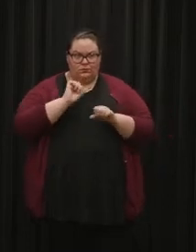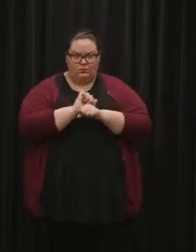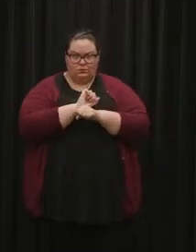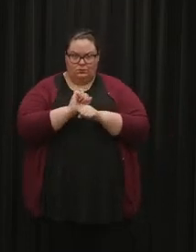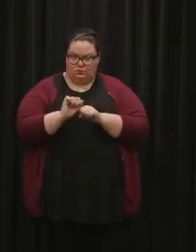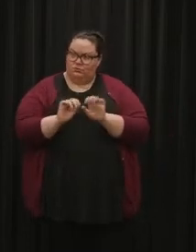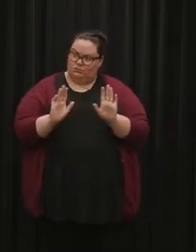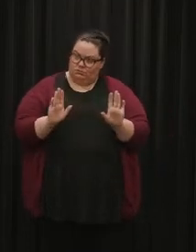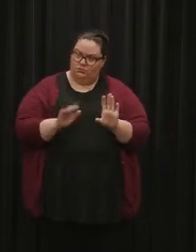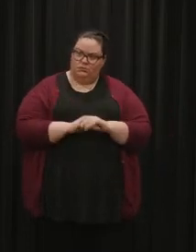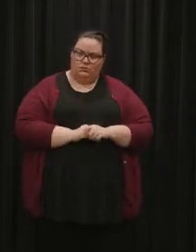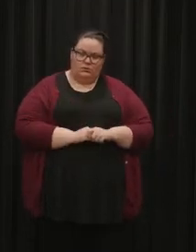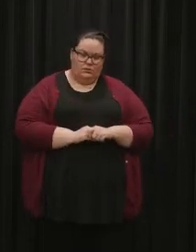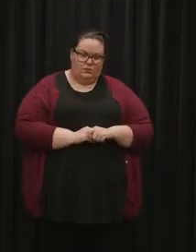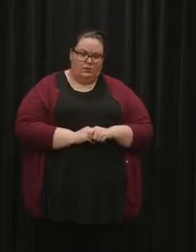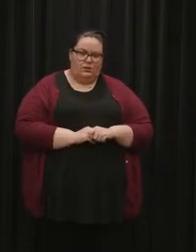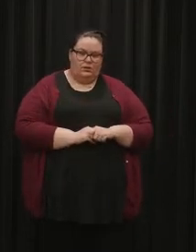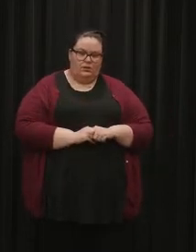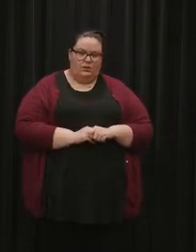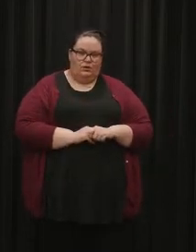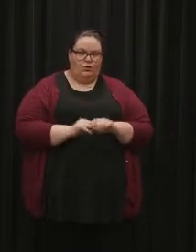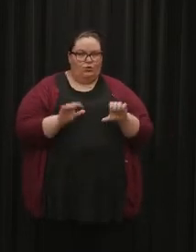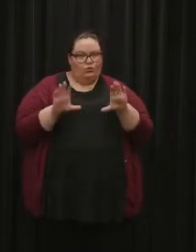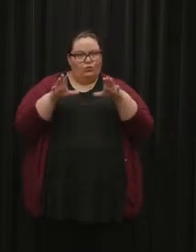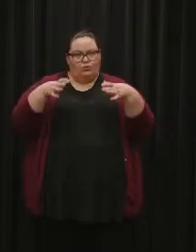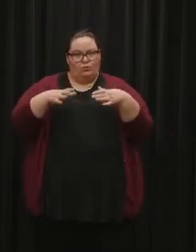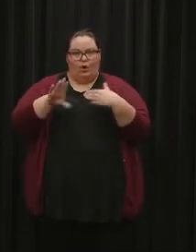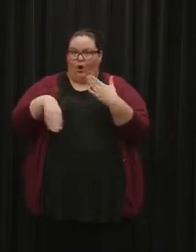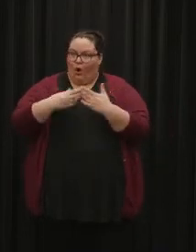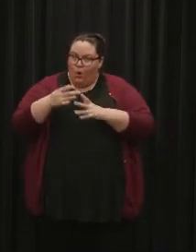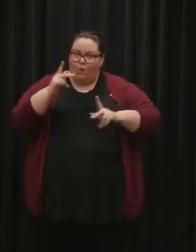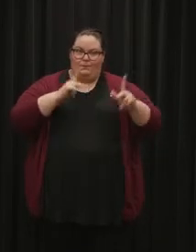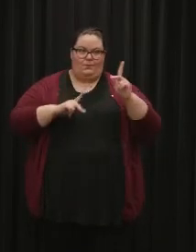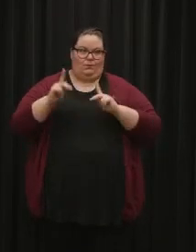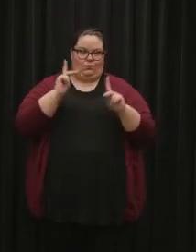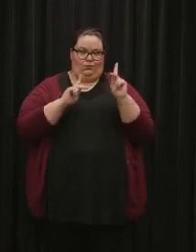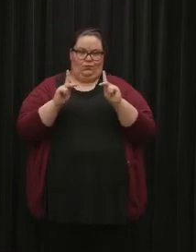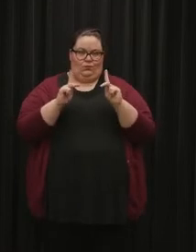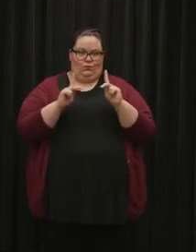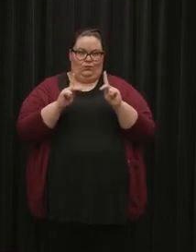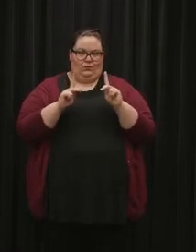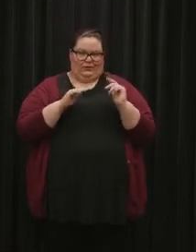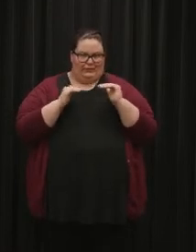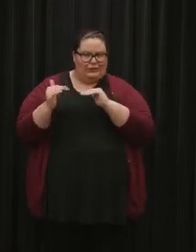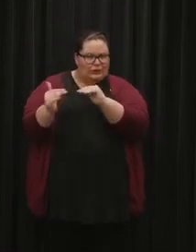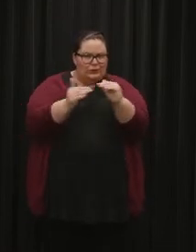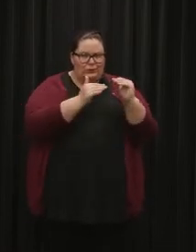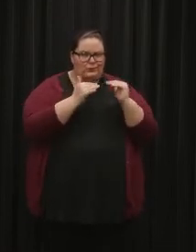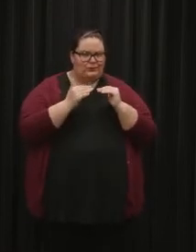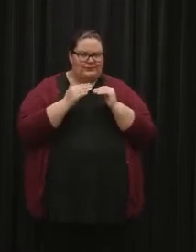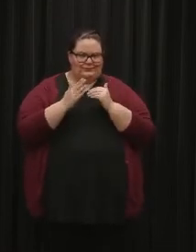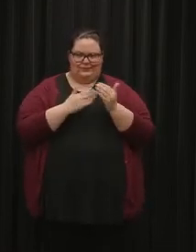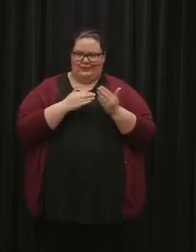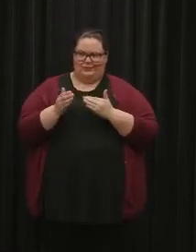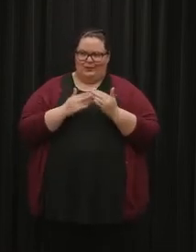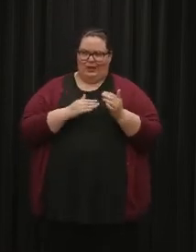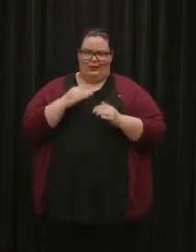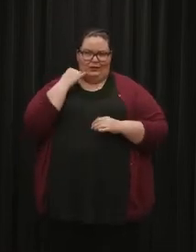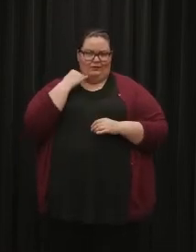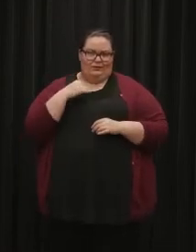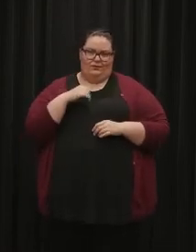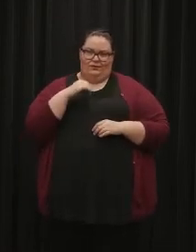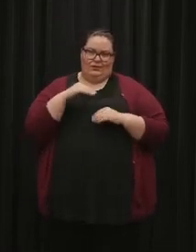are identifying as a population, all vulnerable populations, and everyone will be treated equally based on the risk assessments,